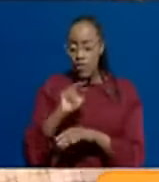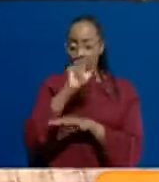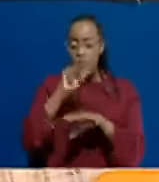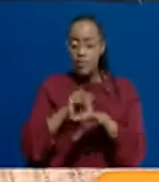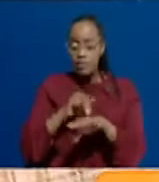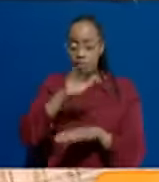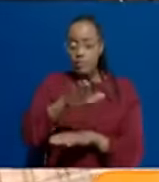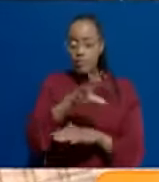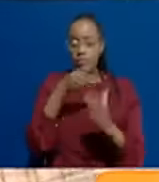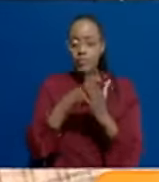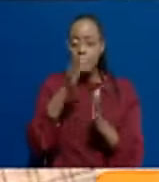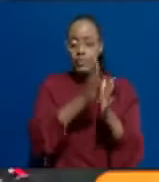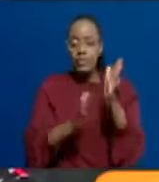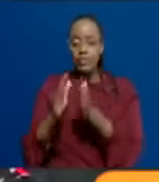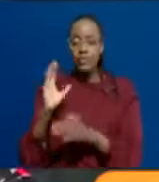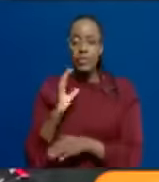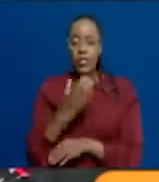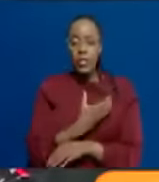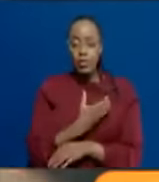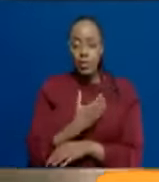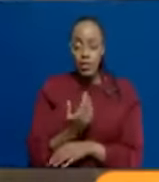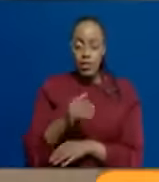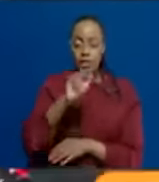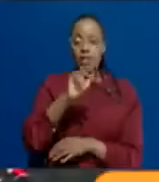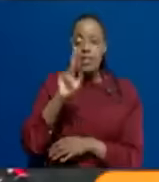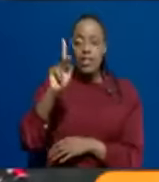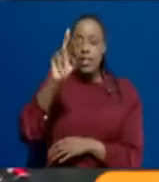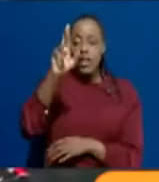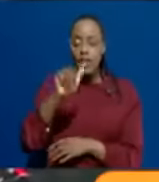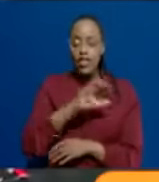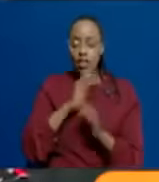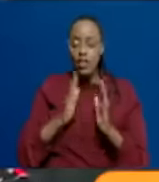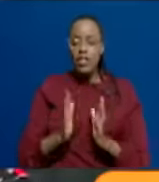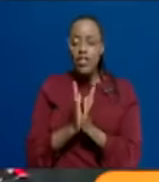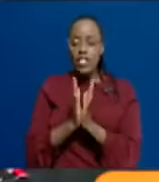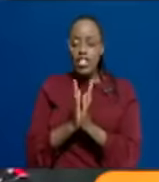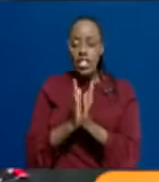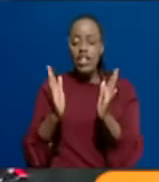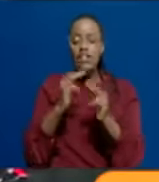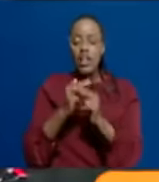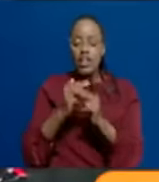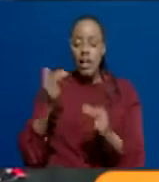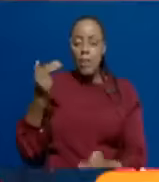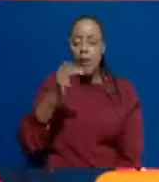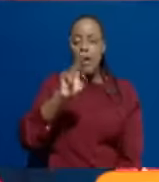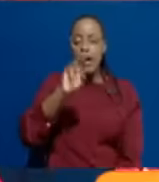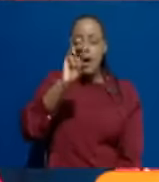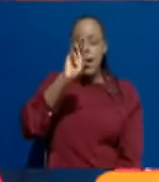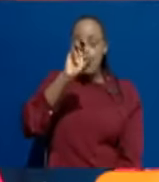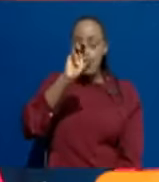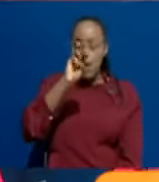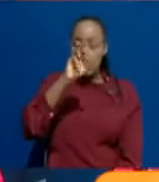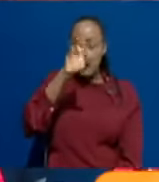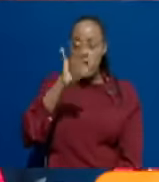National Assembly Finance and Planning Committee was Kenya Revenue Authority Commissioner General Humphrey Watanga, who